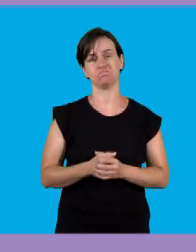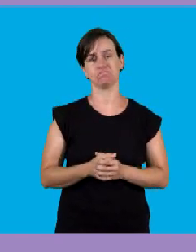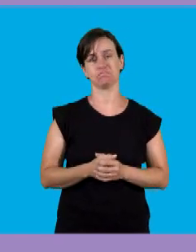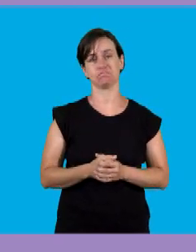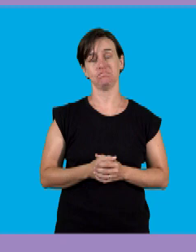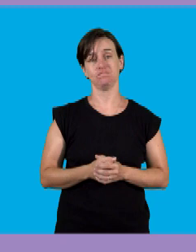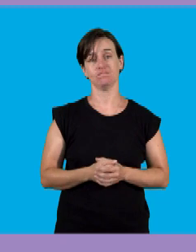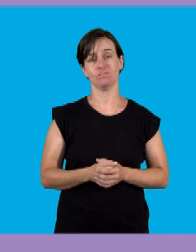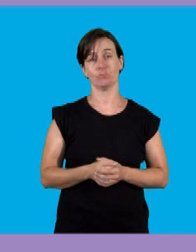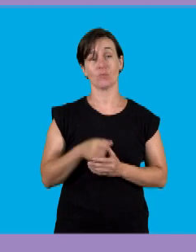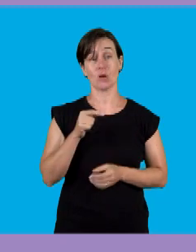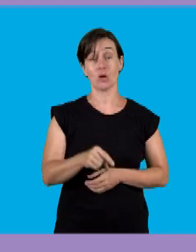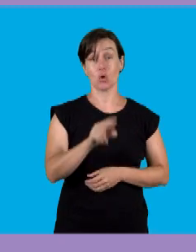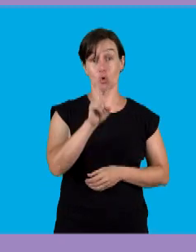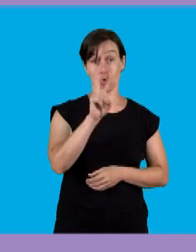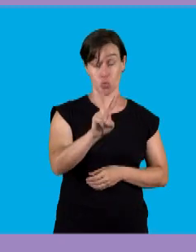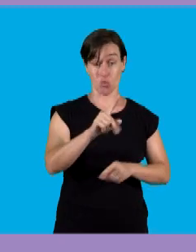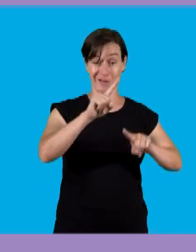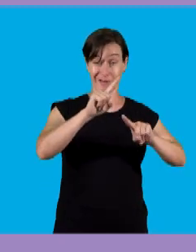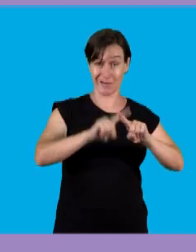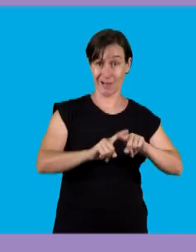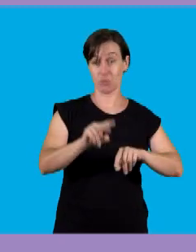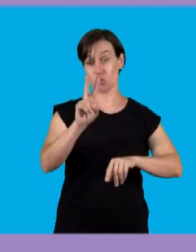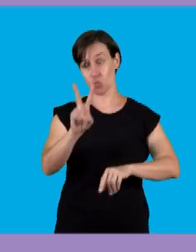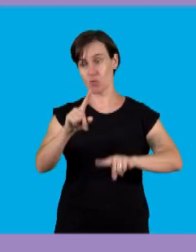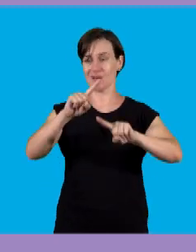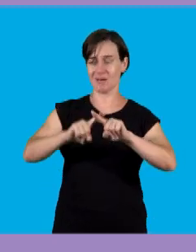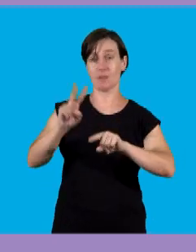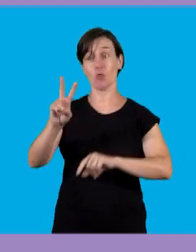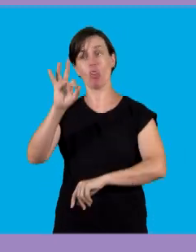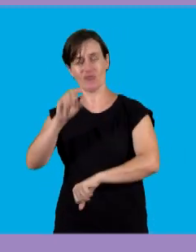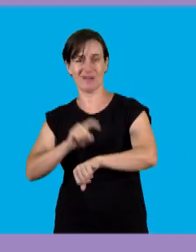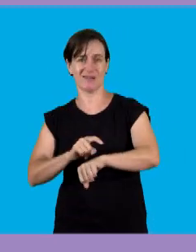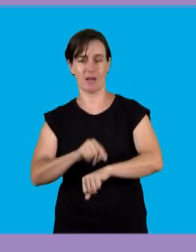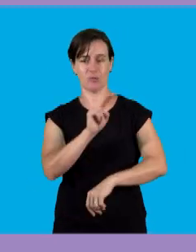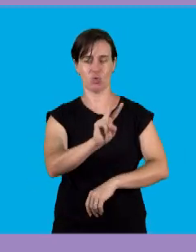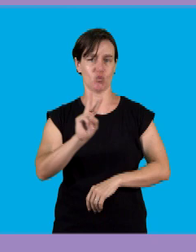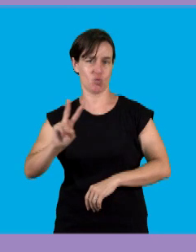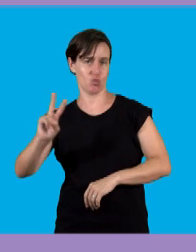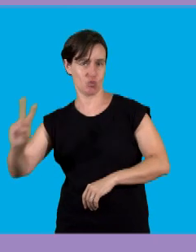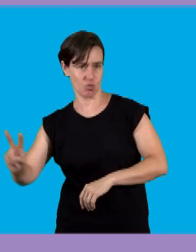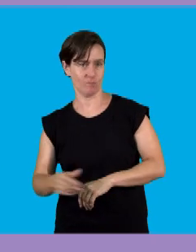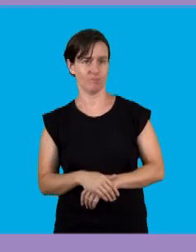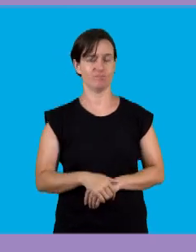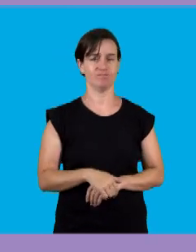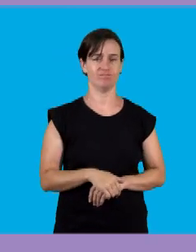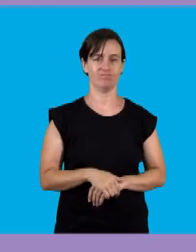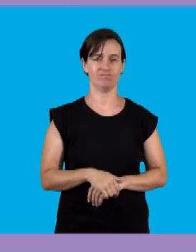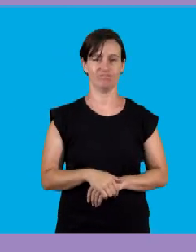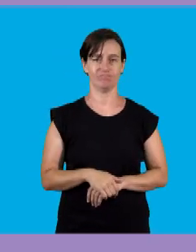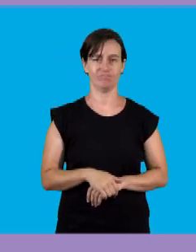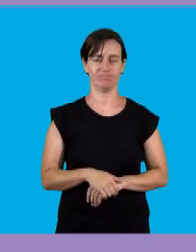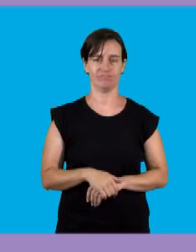that our 2 is multiplied by itself 2 more times, so that in total we can see that our 2 will